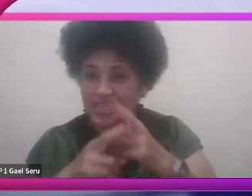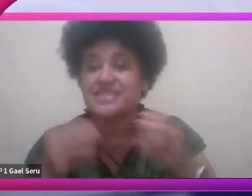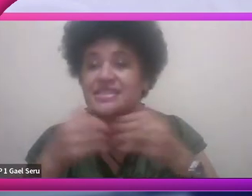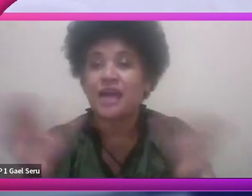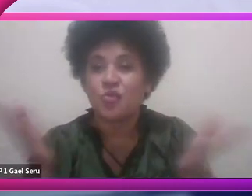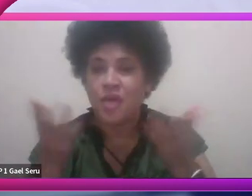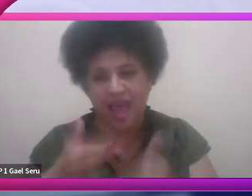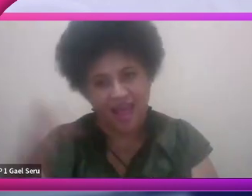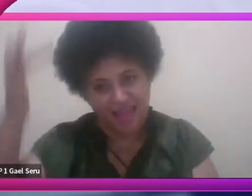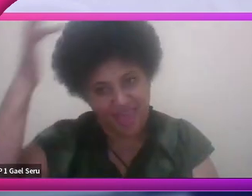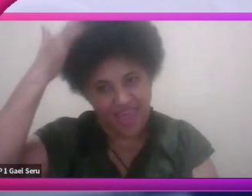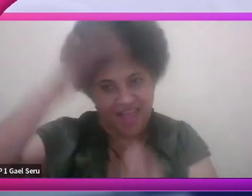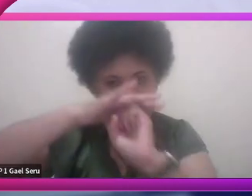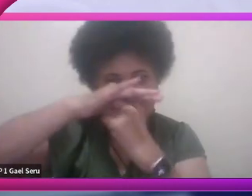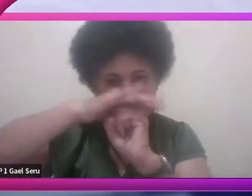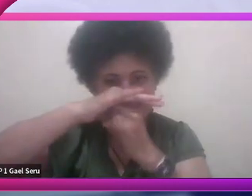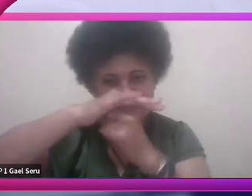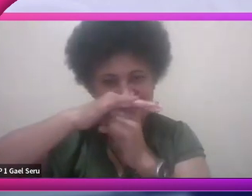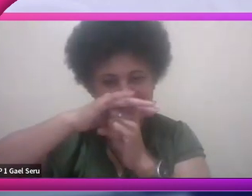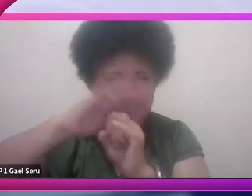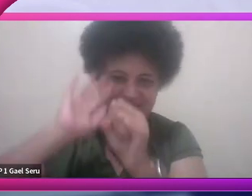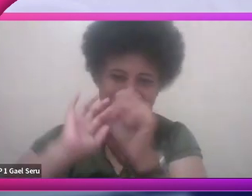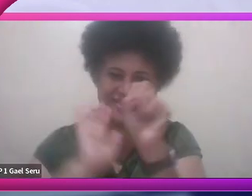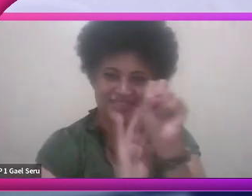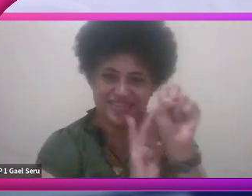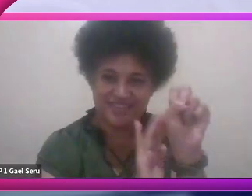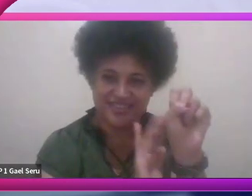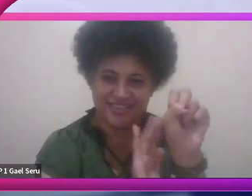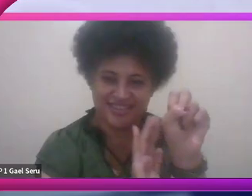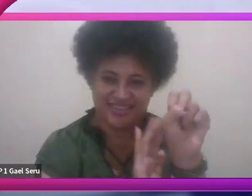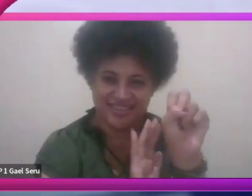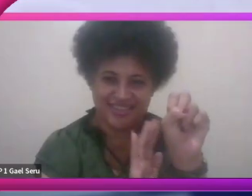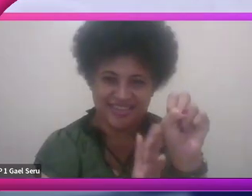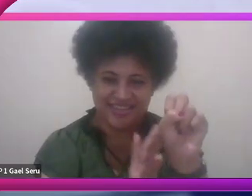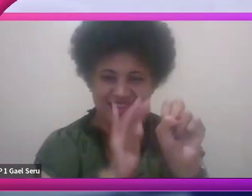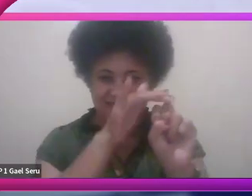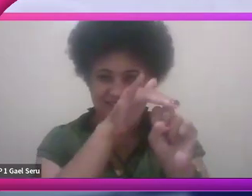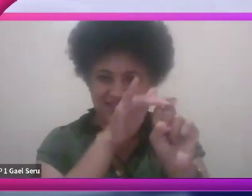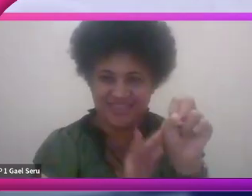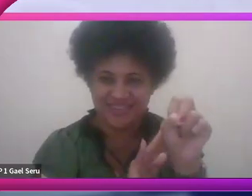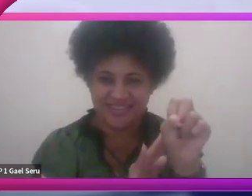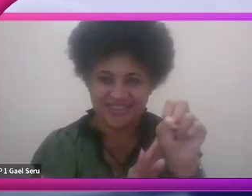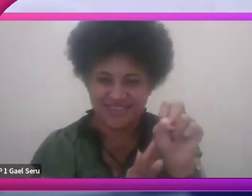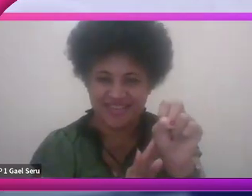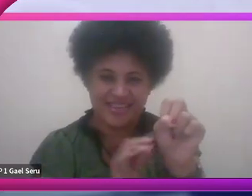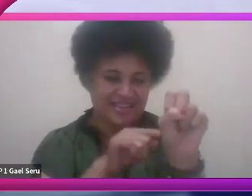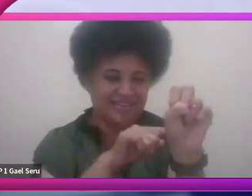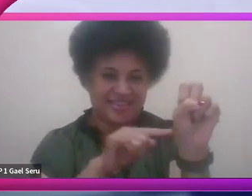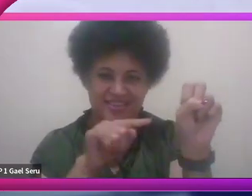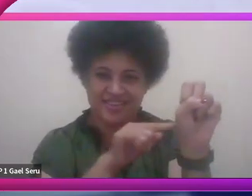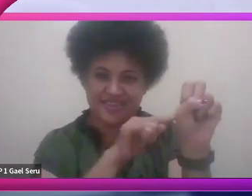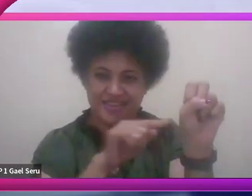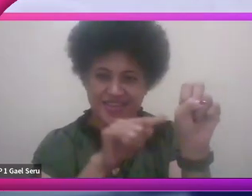the base of the brain, and the back of the head of the woman, and also a man as well. And the back of the man, where you